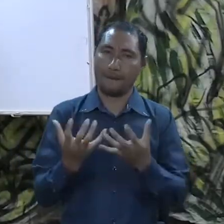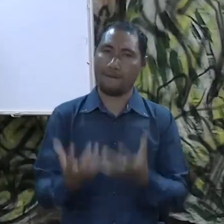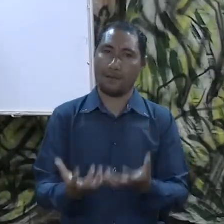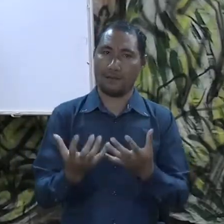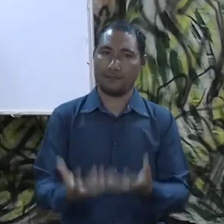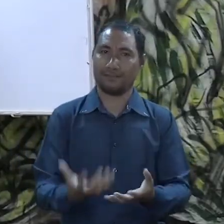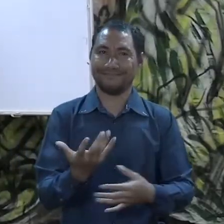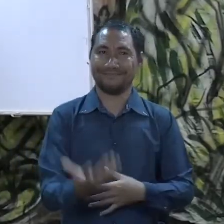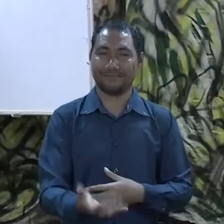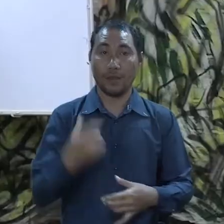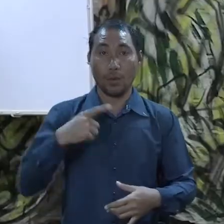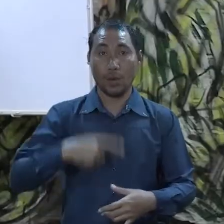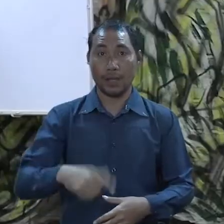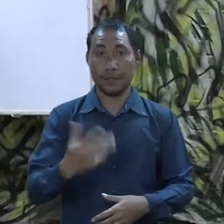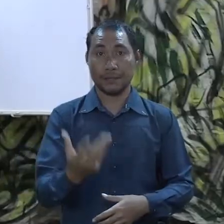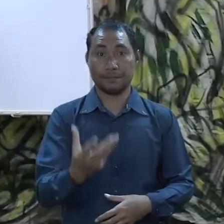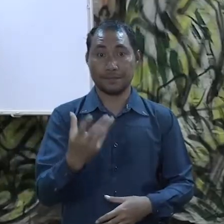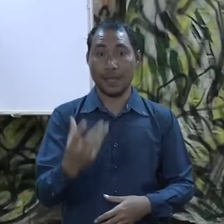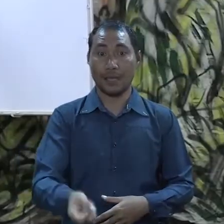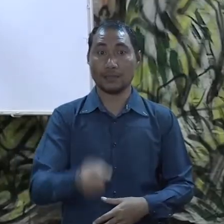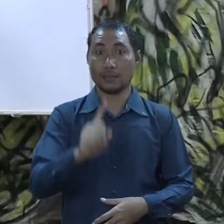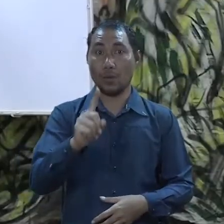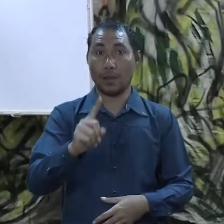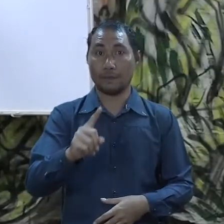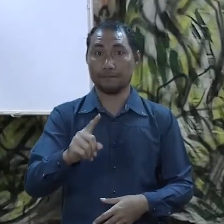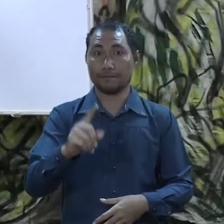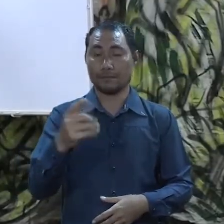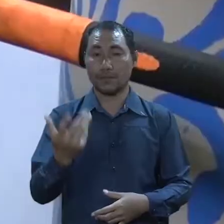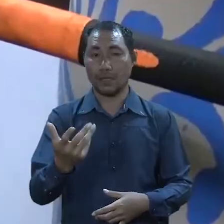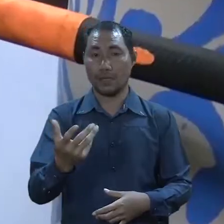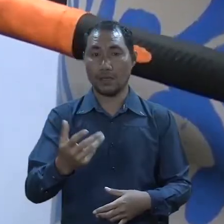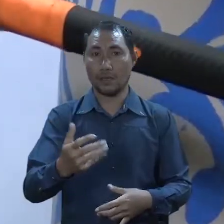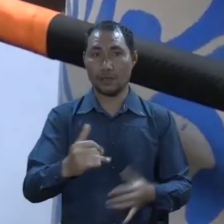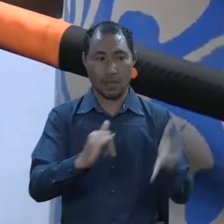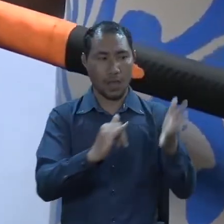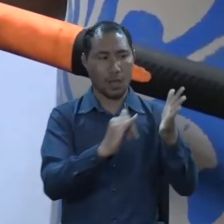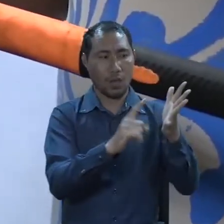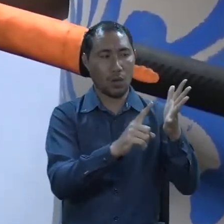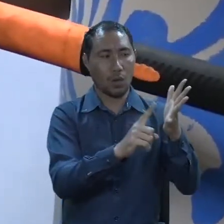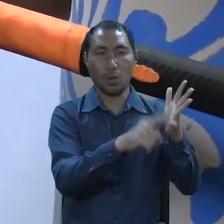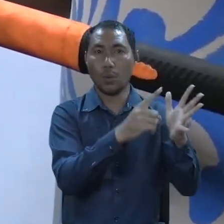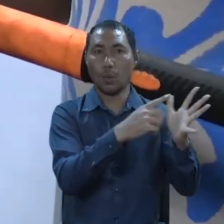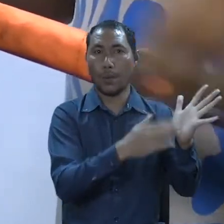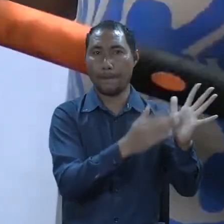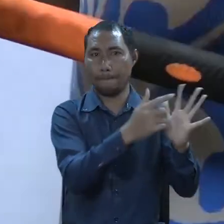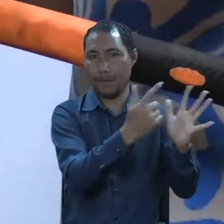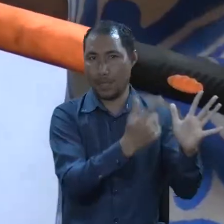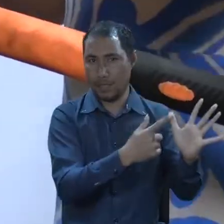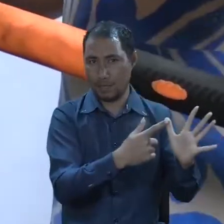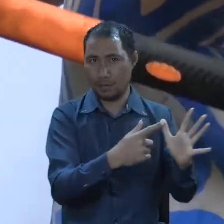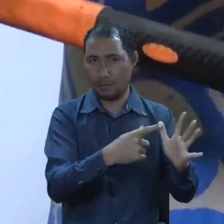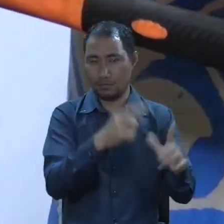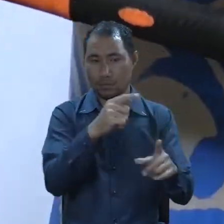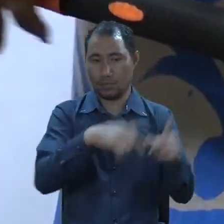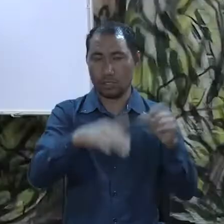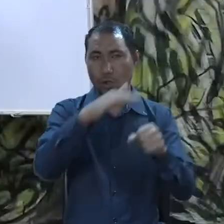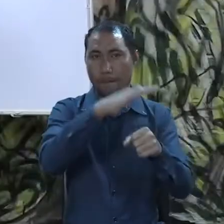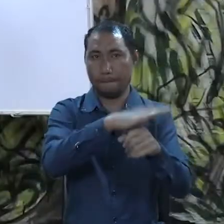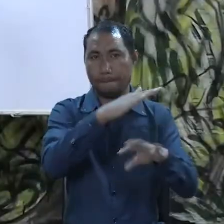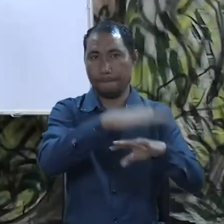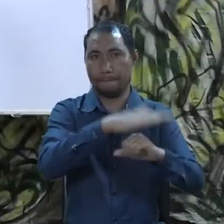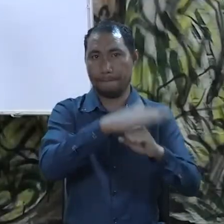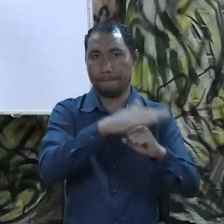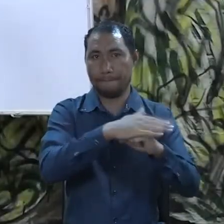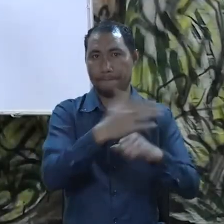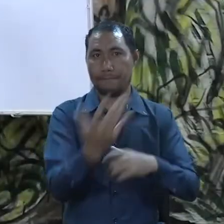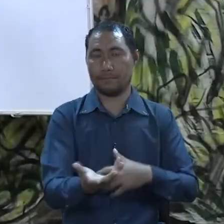bikie. So if you look at the pickaxe, it is very long. The handle is very